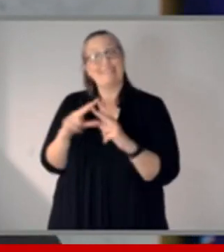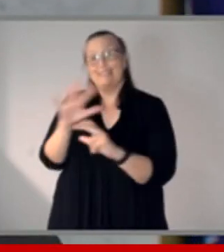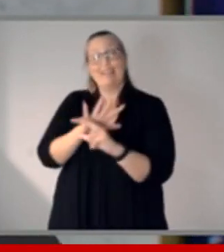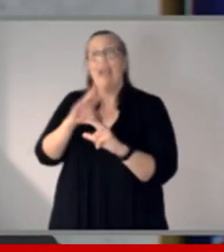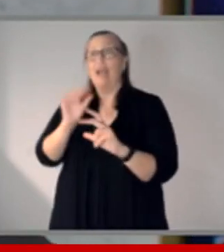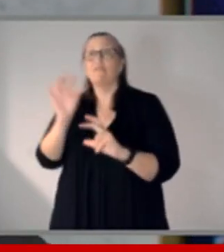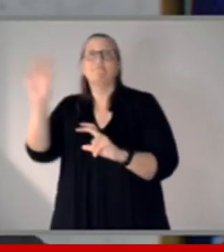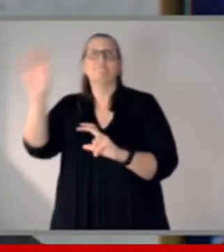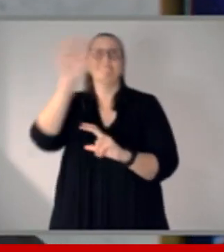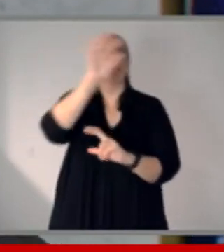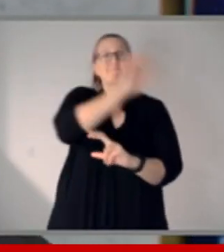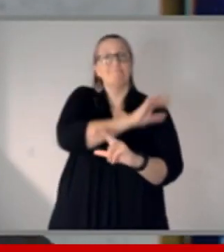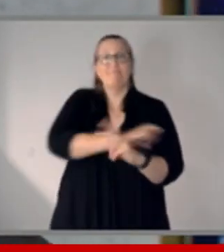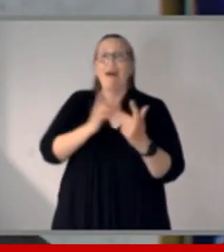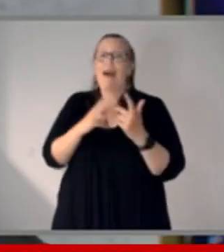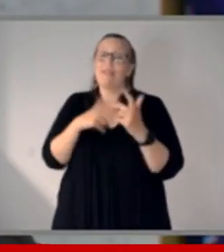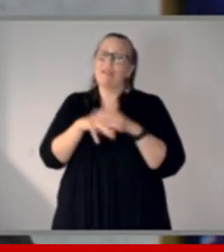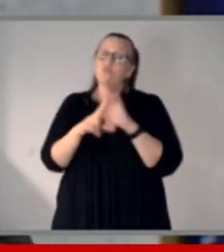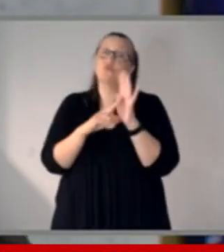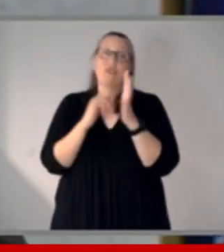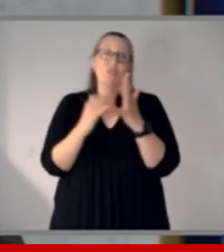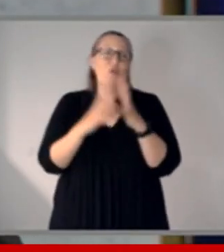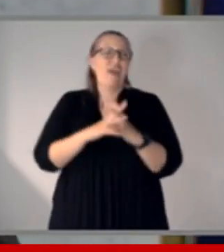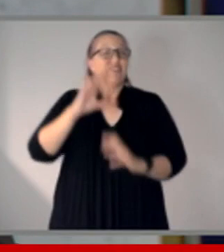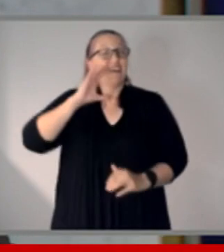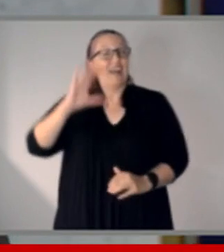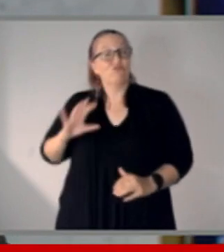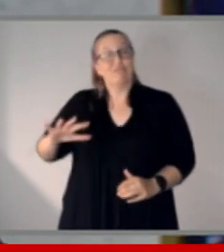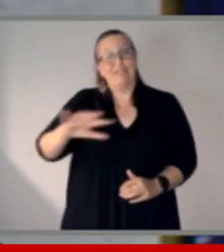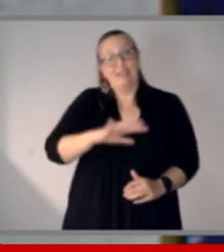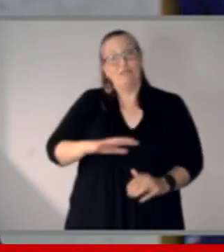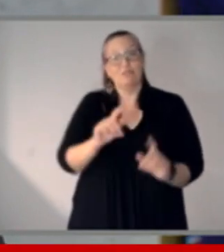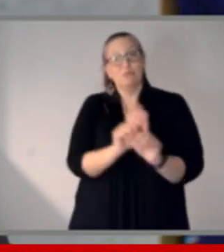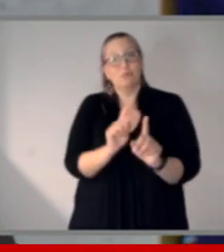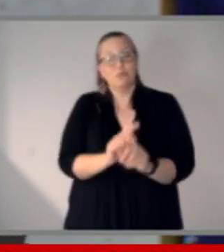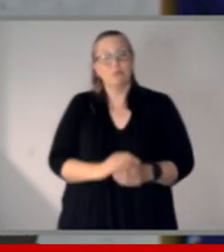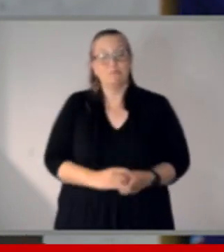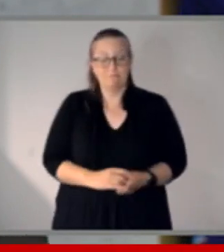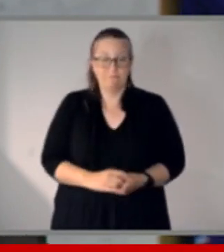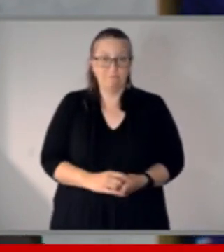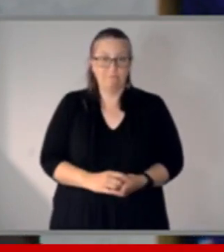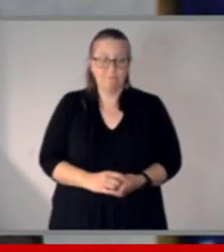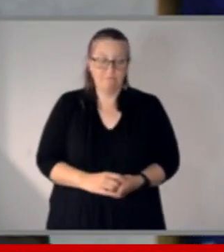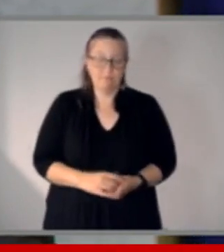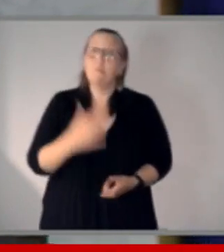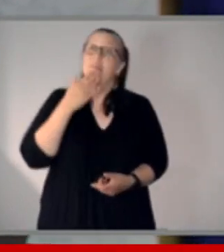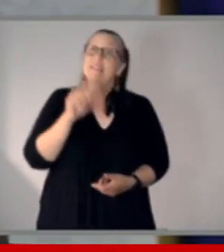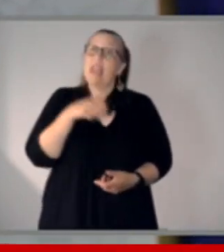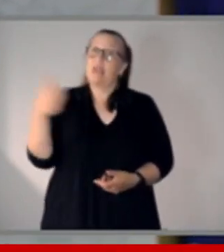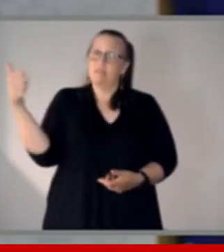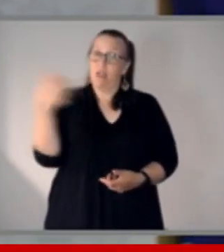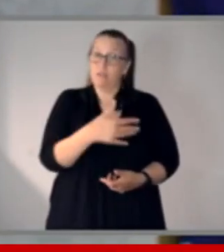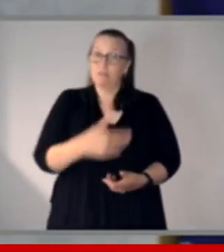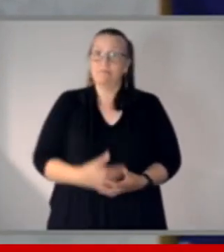the main areas that we're assisting New South Wales with at the moment. Just go to the next slide now.